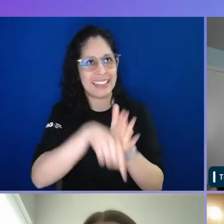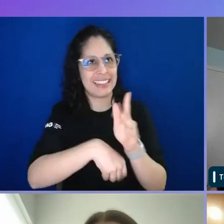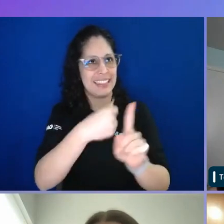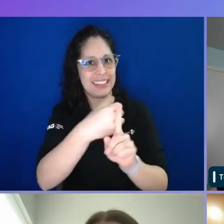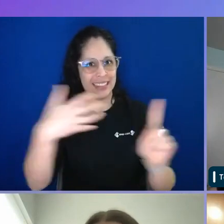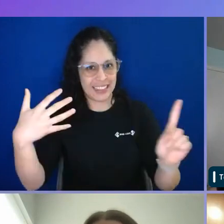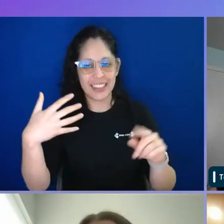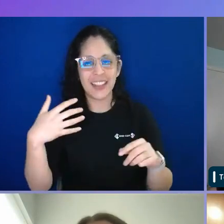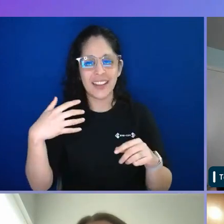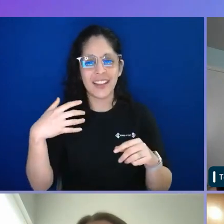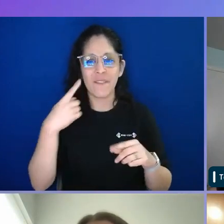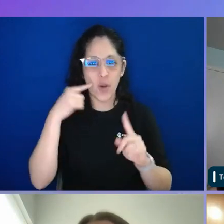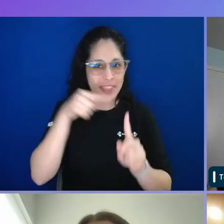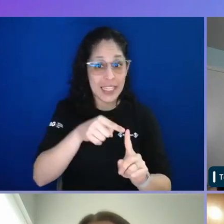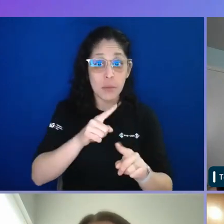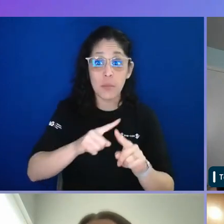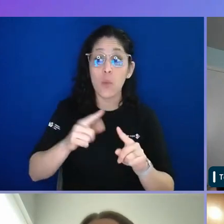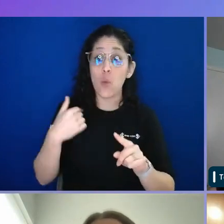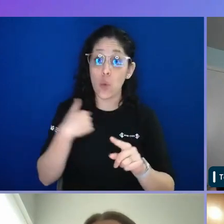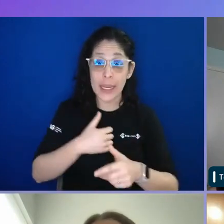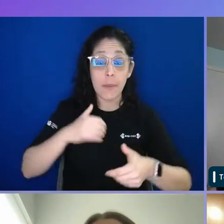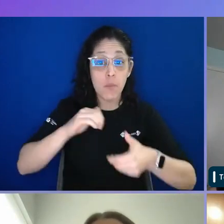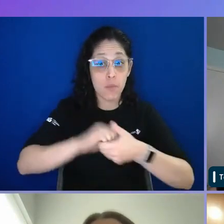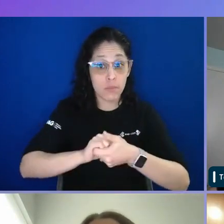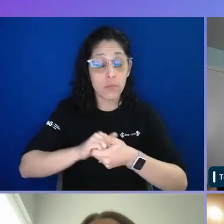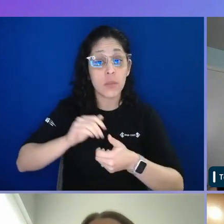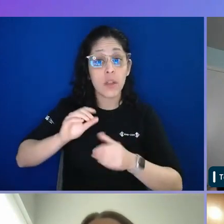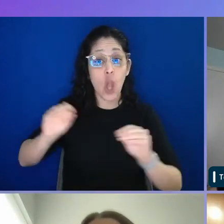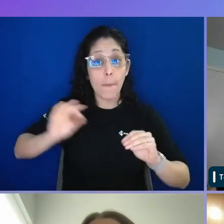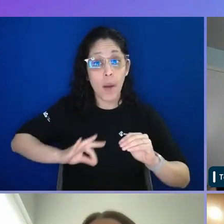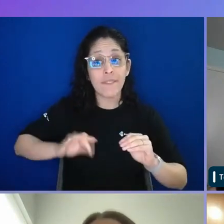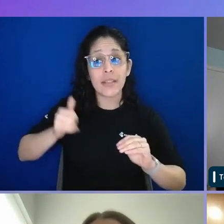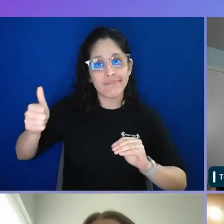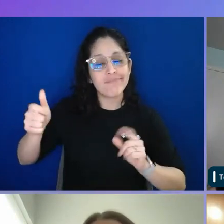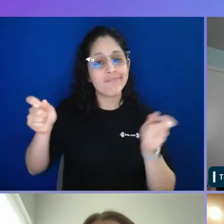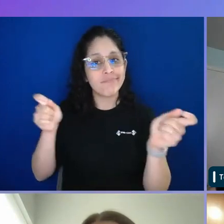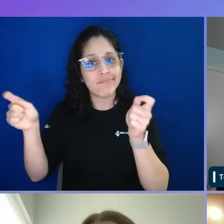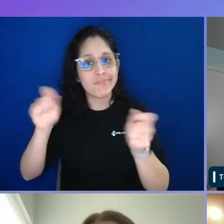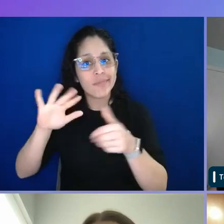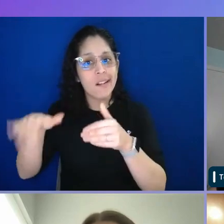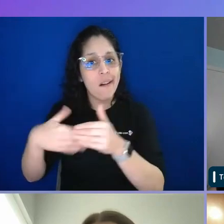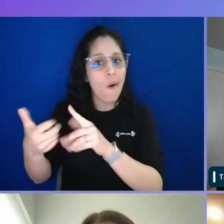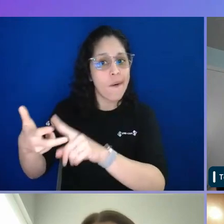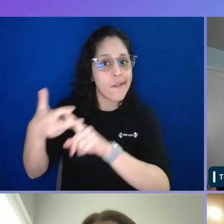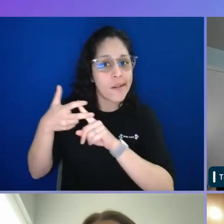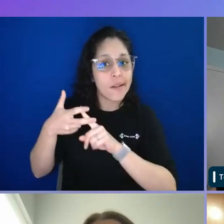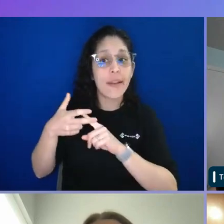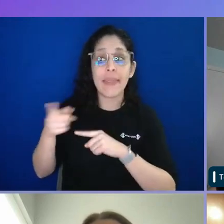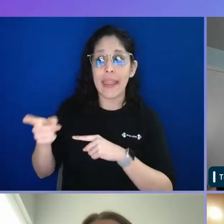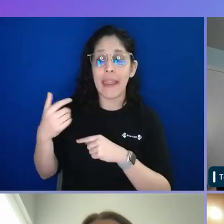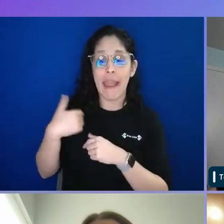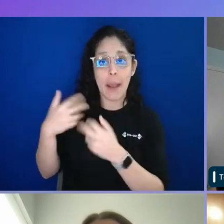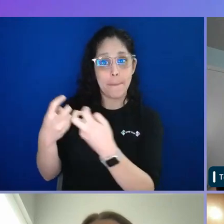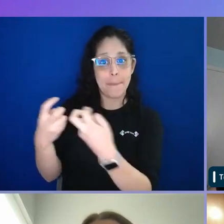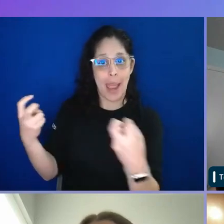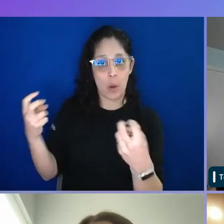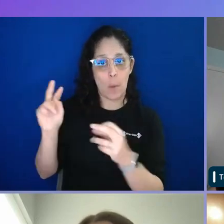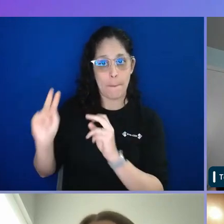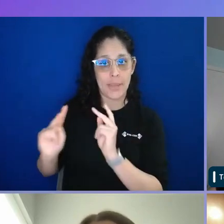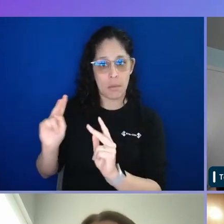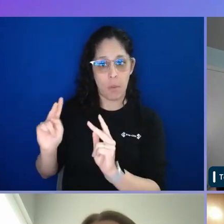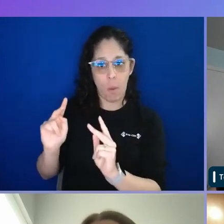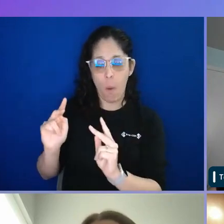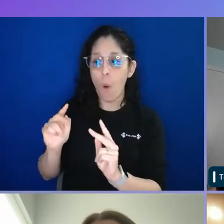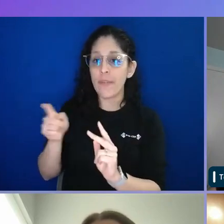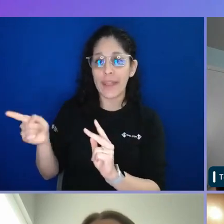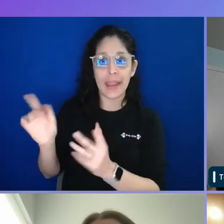nonprofit organization, and they handled all aspects of the recruitment. So they had their panel of individuals that they